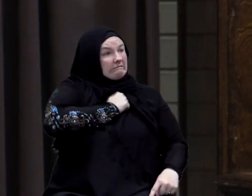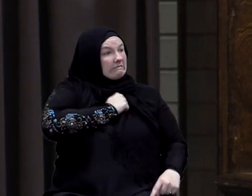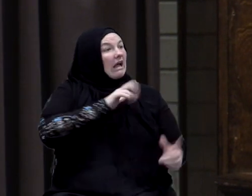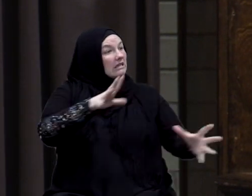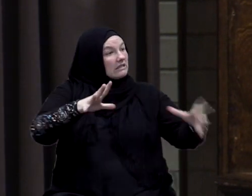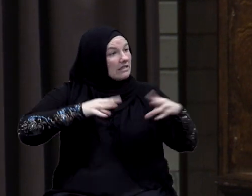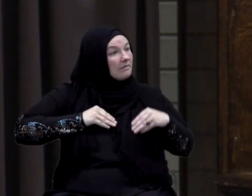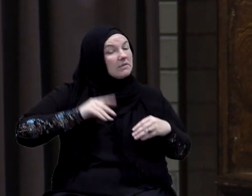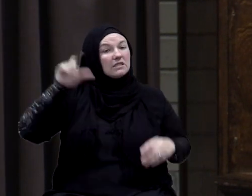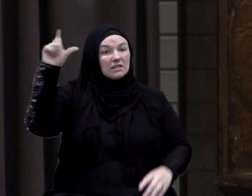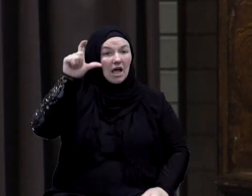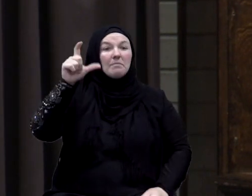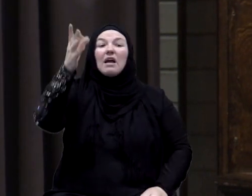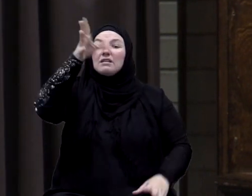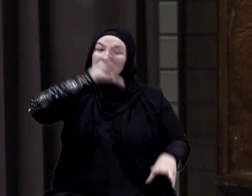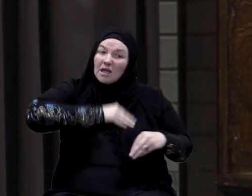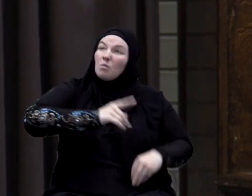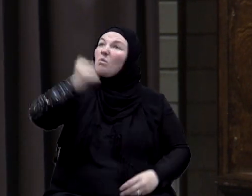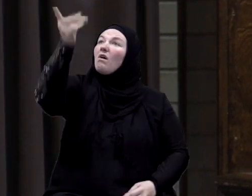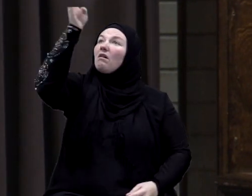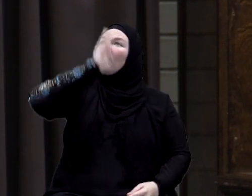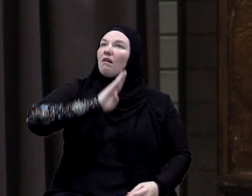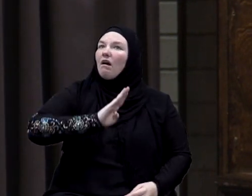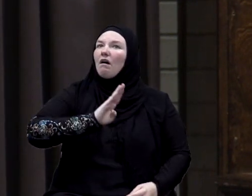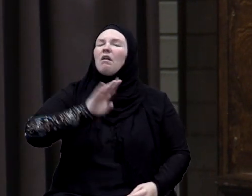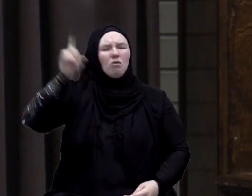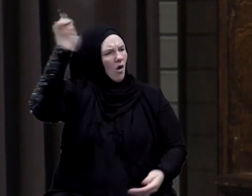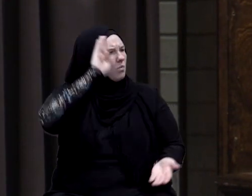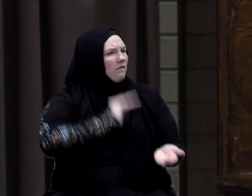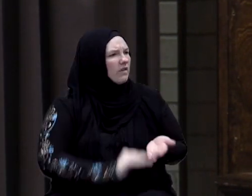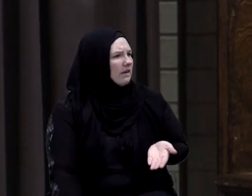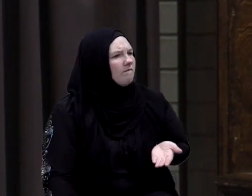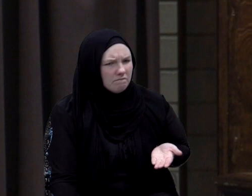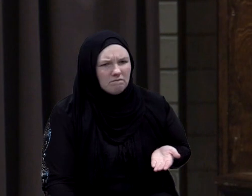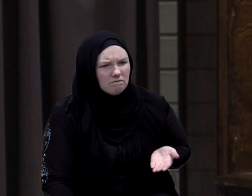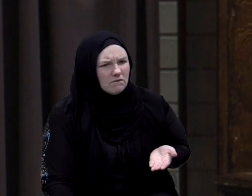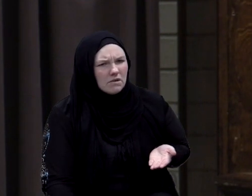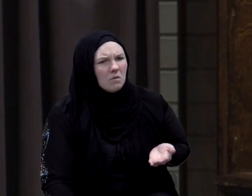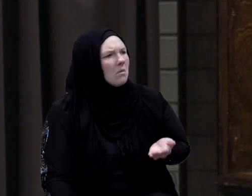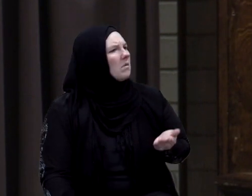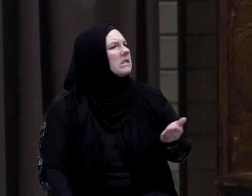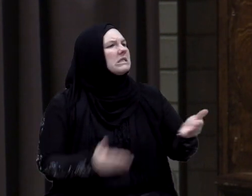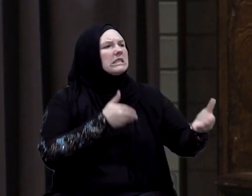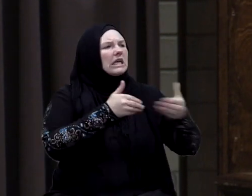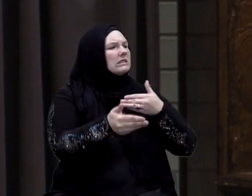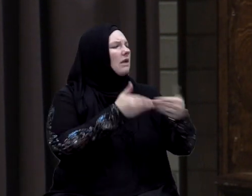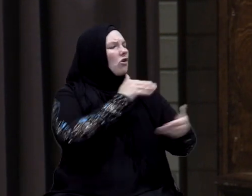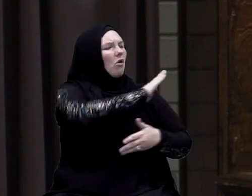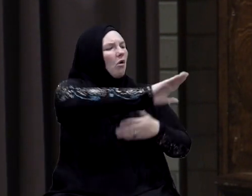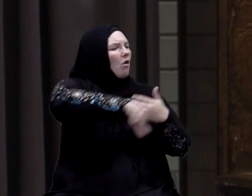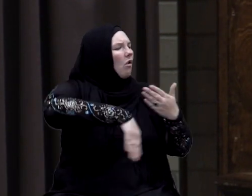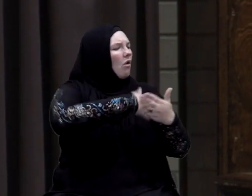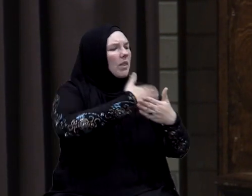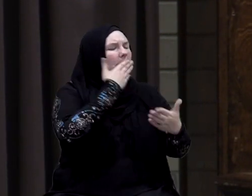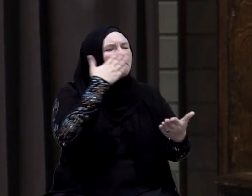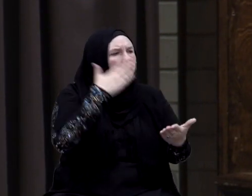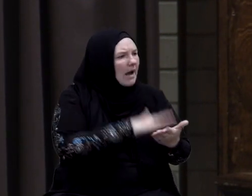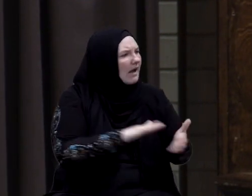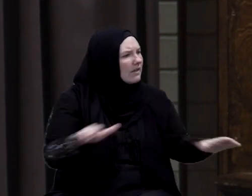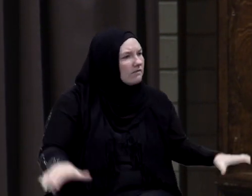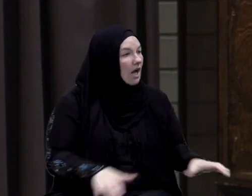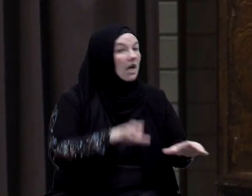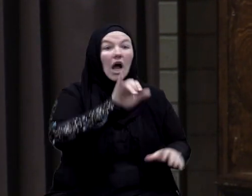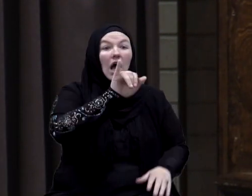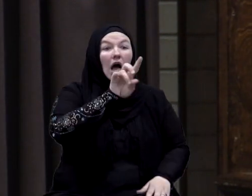submit, they are going to be forgiven. With all the evil they have done, they made stone idols and